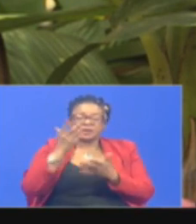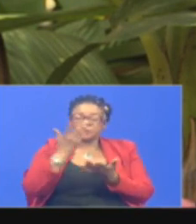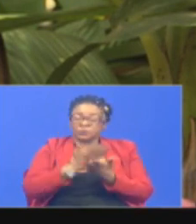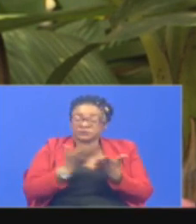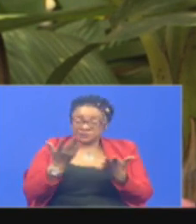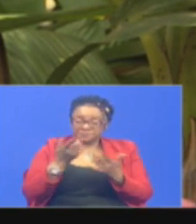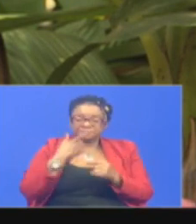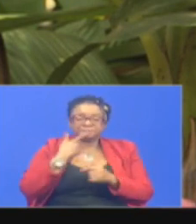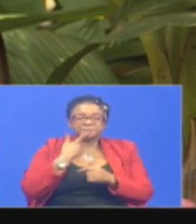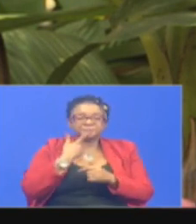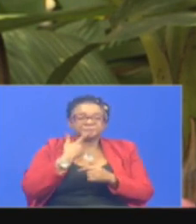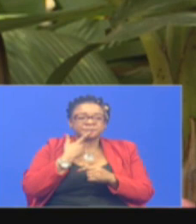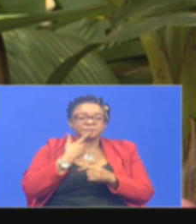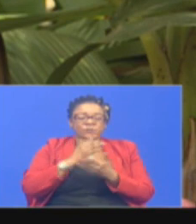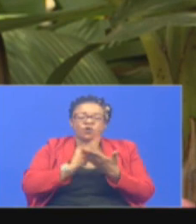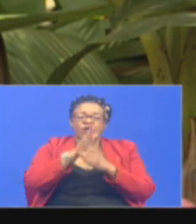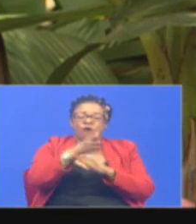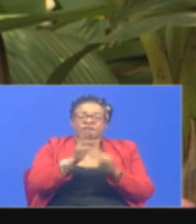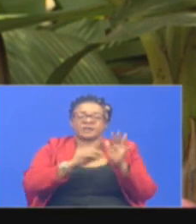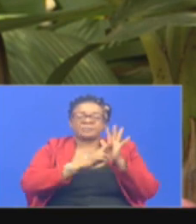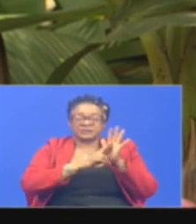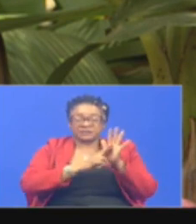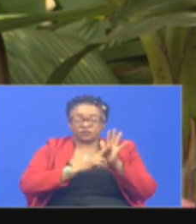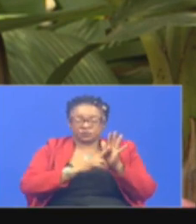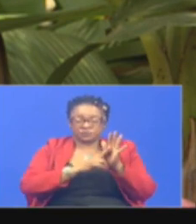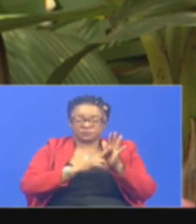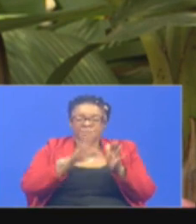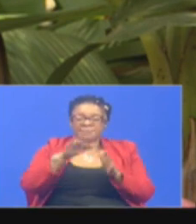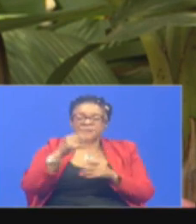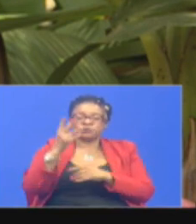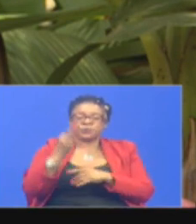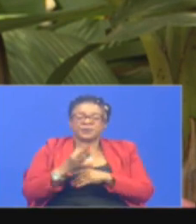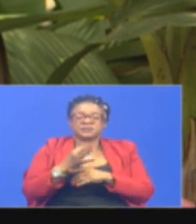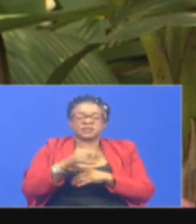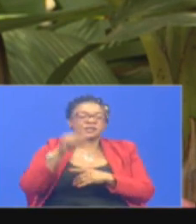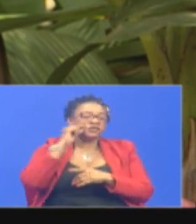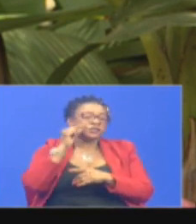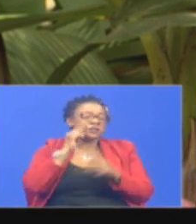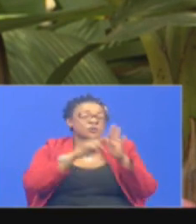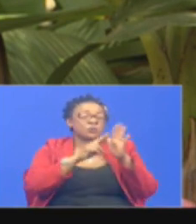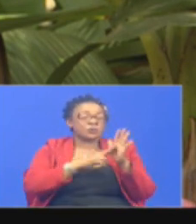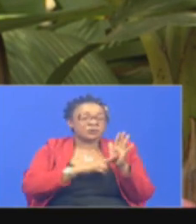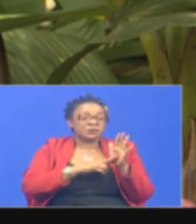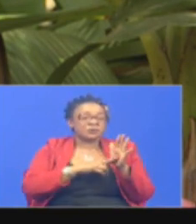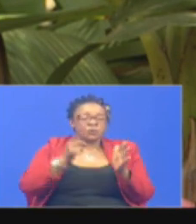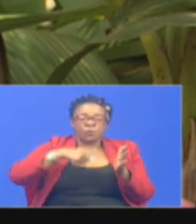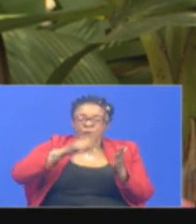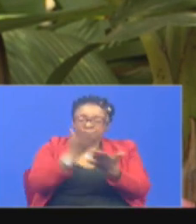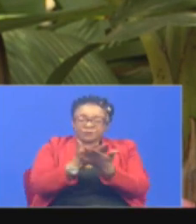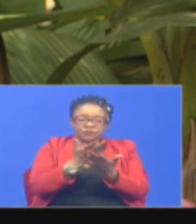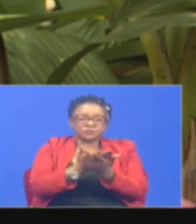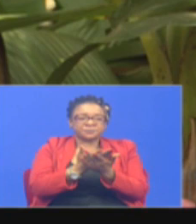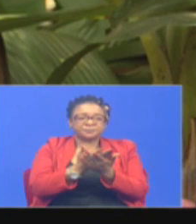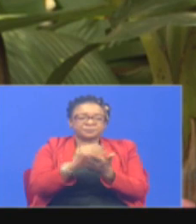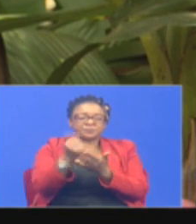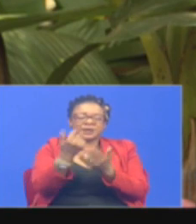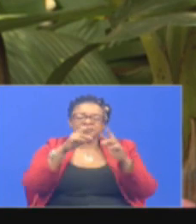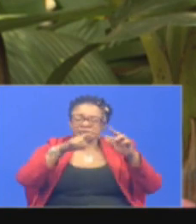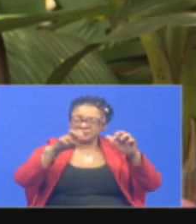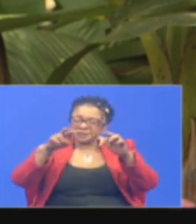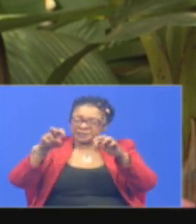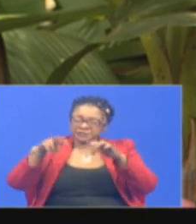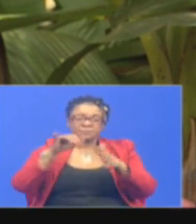was overrepresentation exacerbated by the two-thirds gender principle. We commissioned a study that